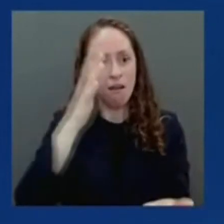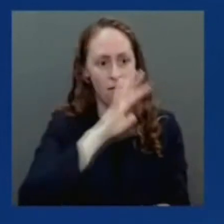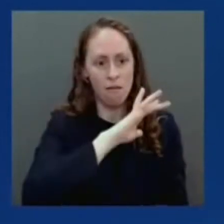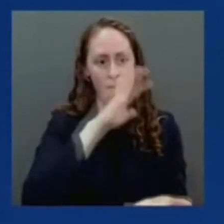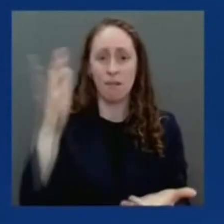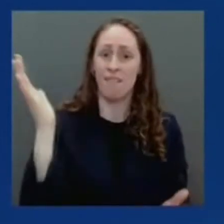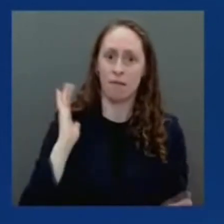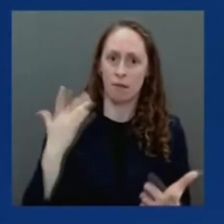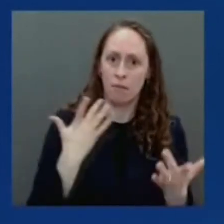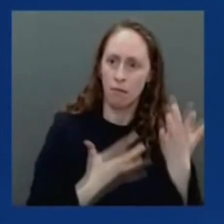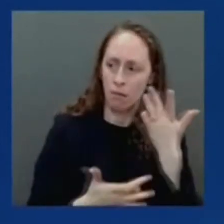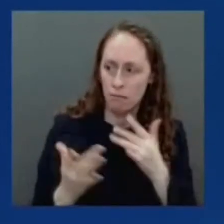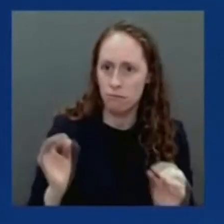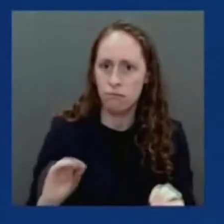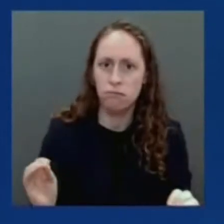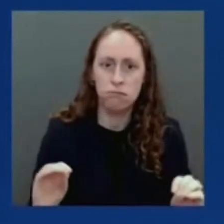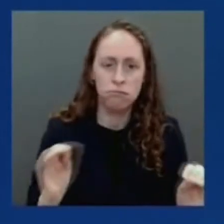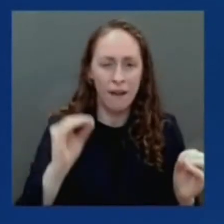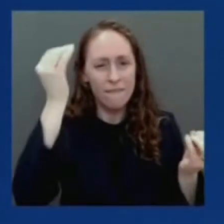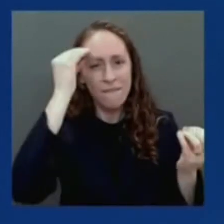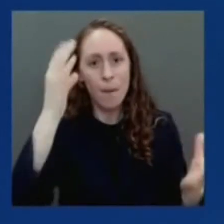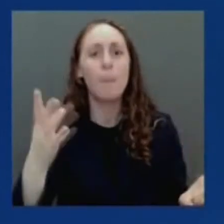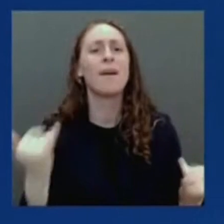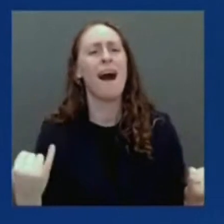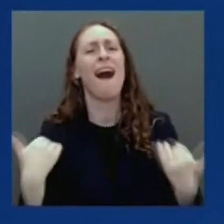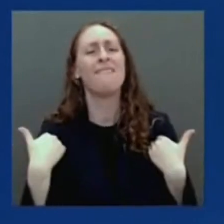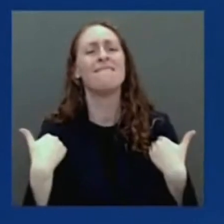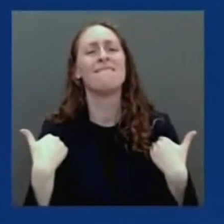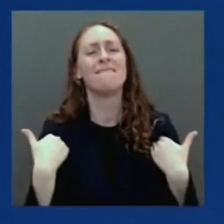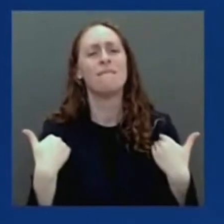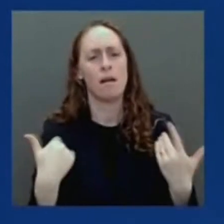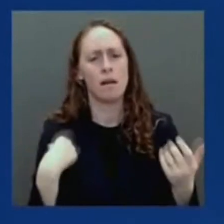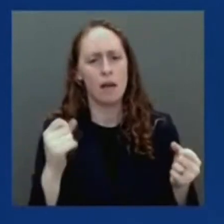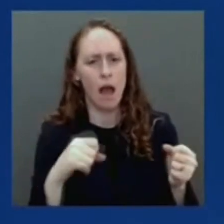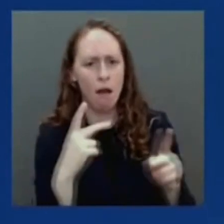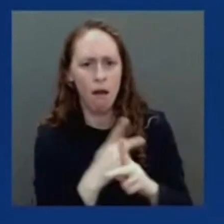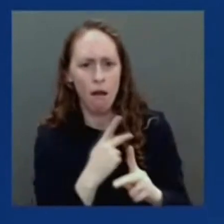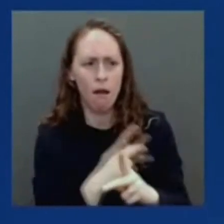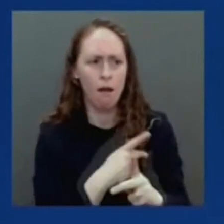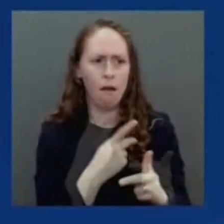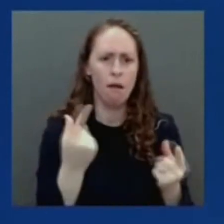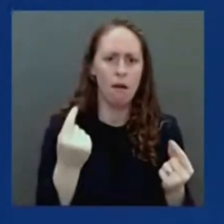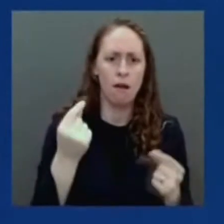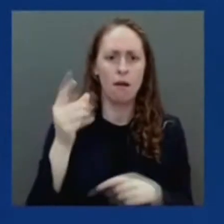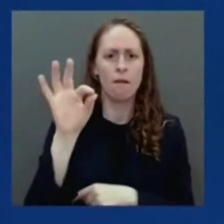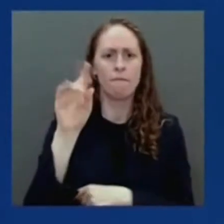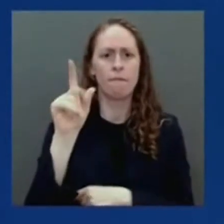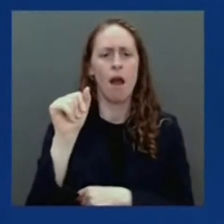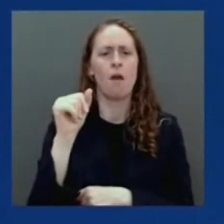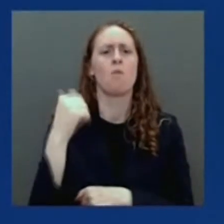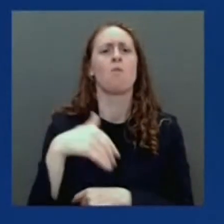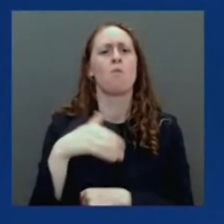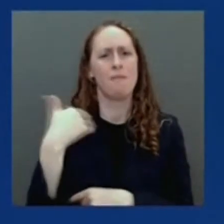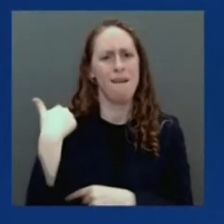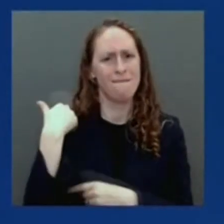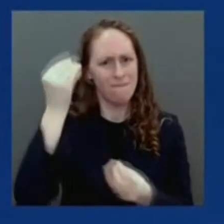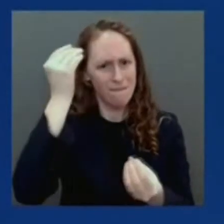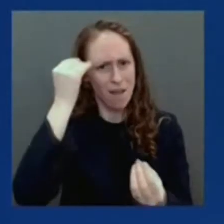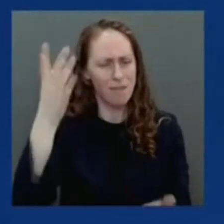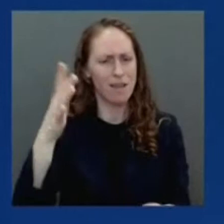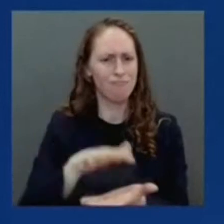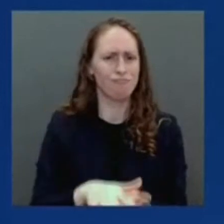is what the FDA will be assessing. But there has been developments since December on the data front. Next question,